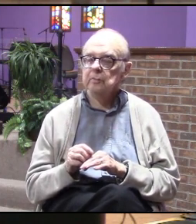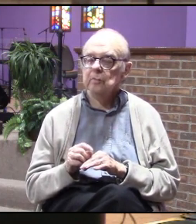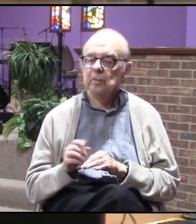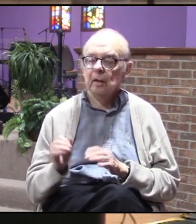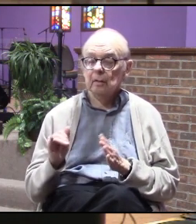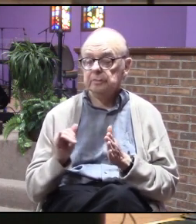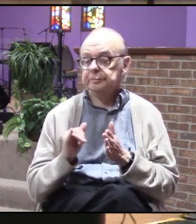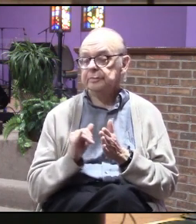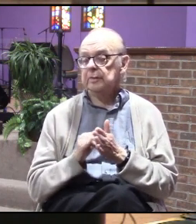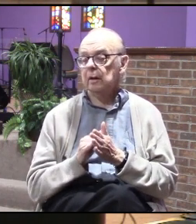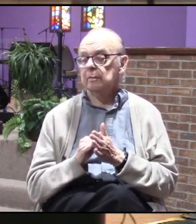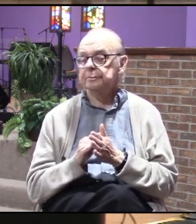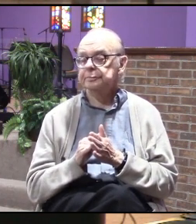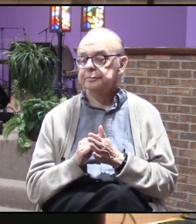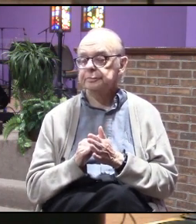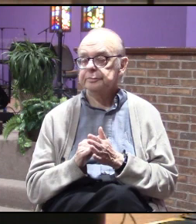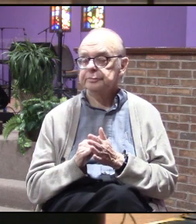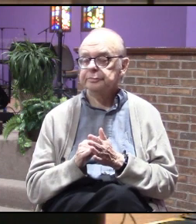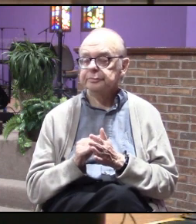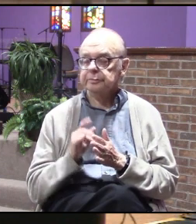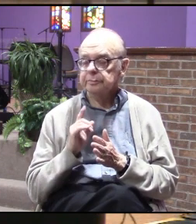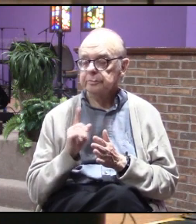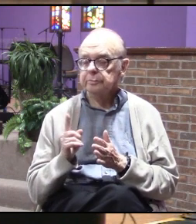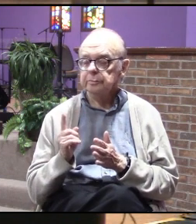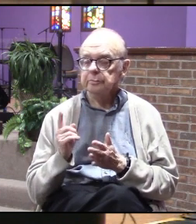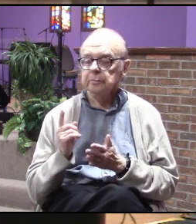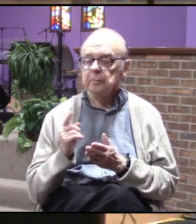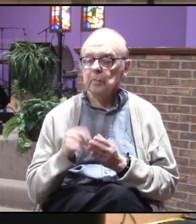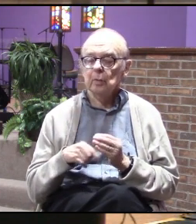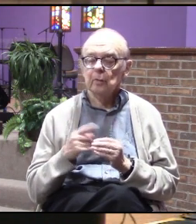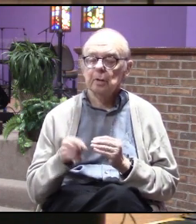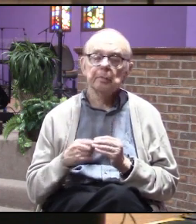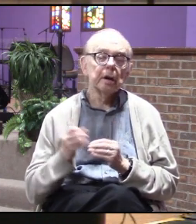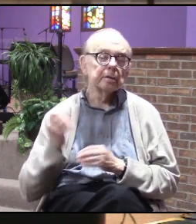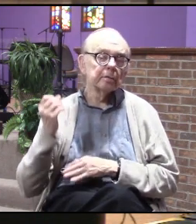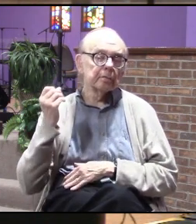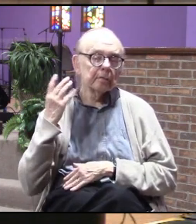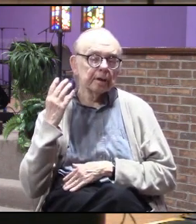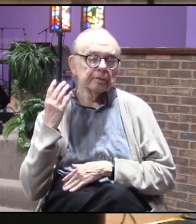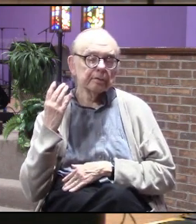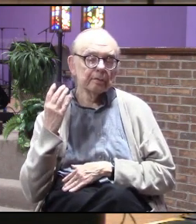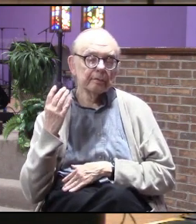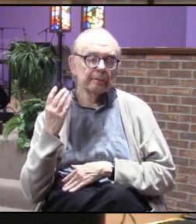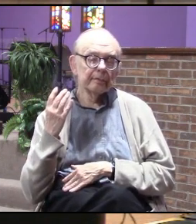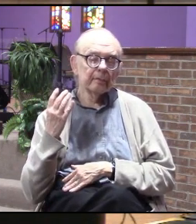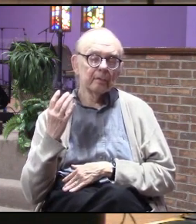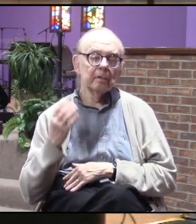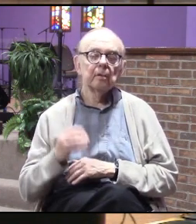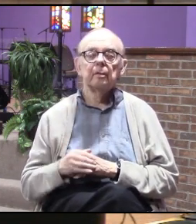and that is this: what about grace?